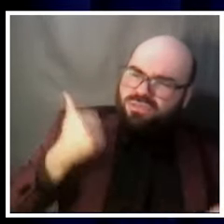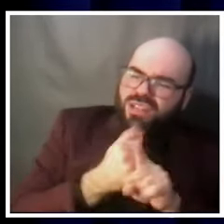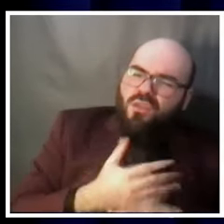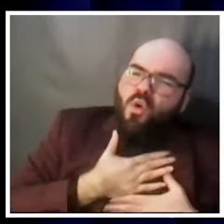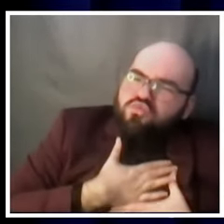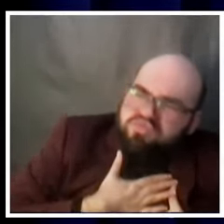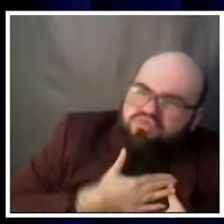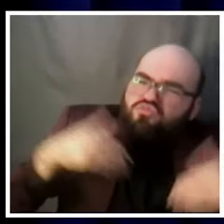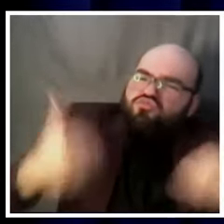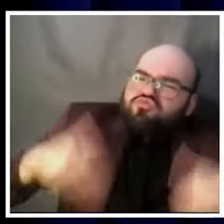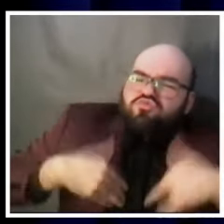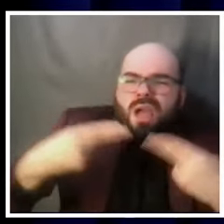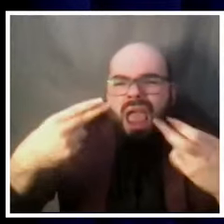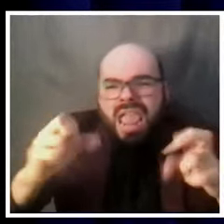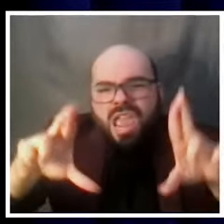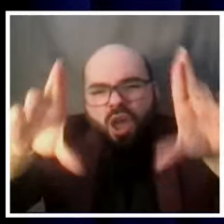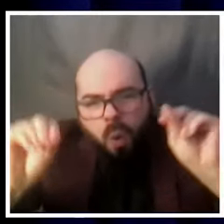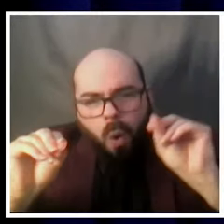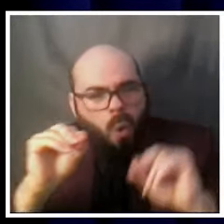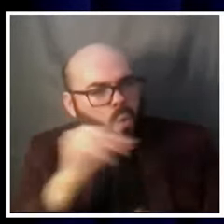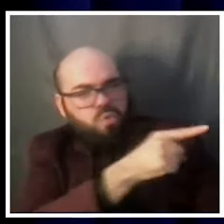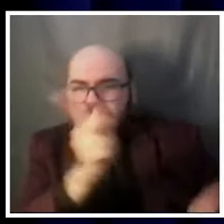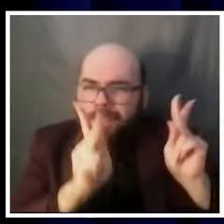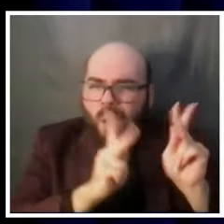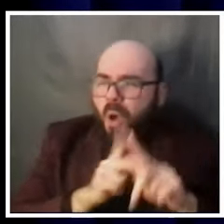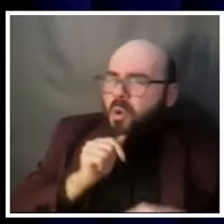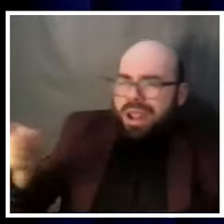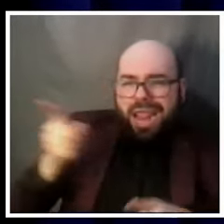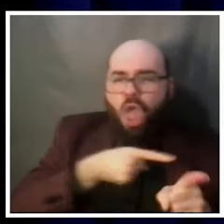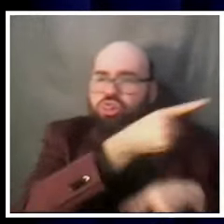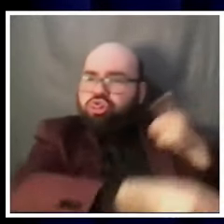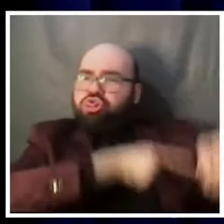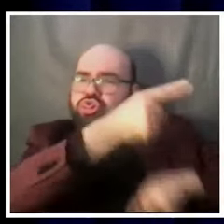Just as every American has served this nation.